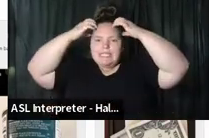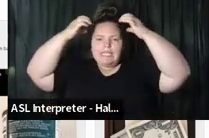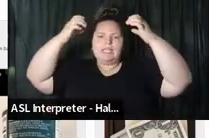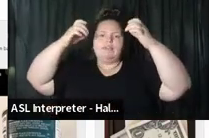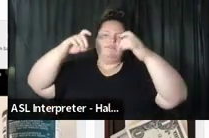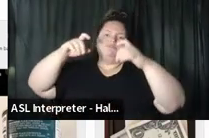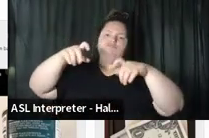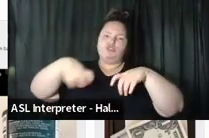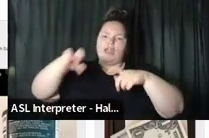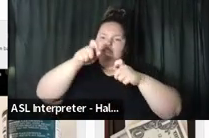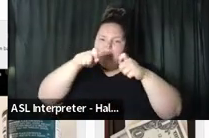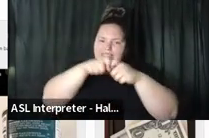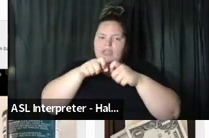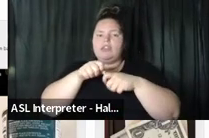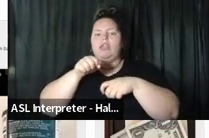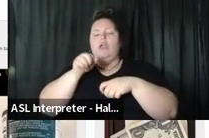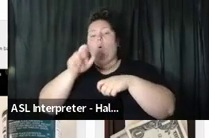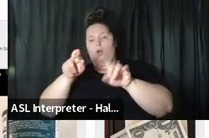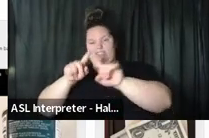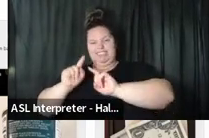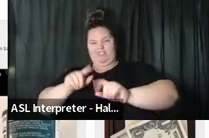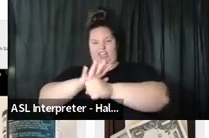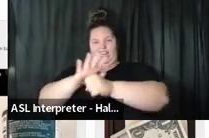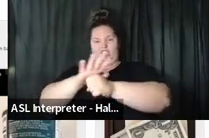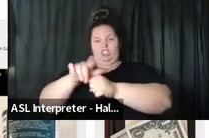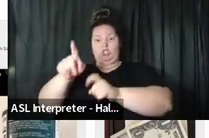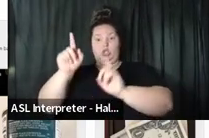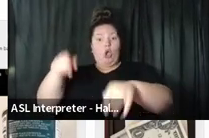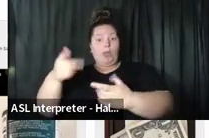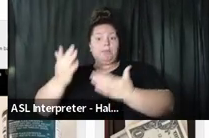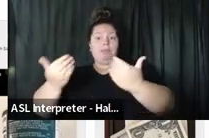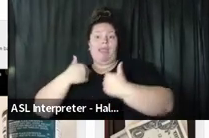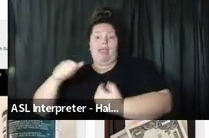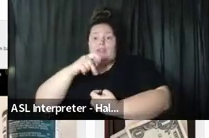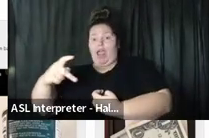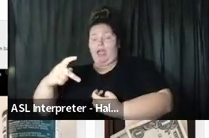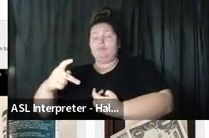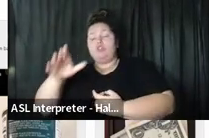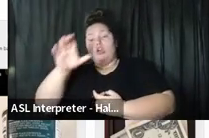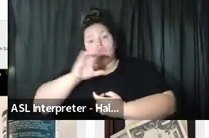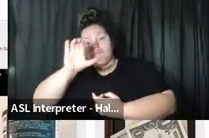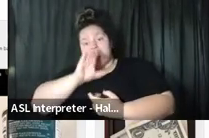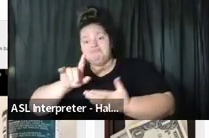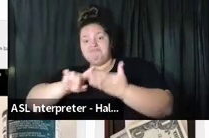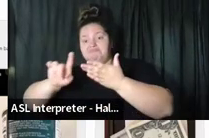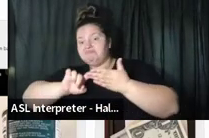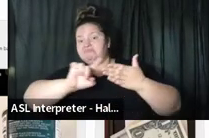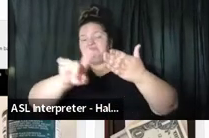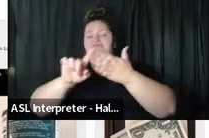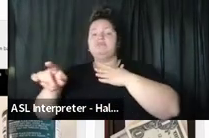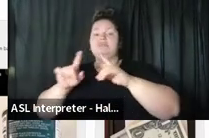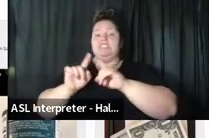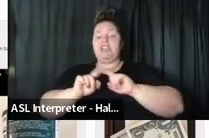The different areas that you may be going might have an app. So check out those too in the different areas that you go. They might